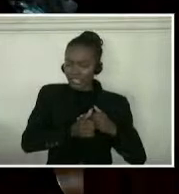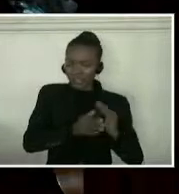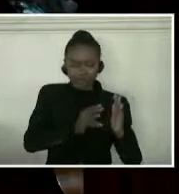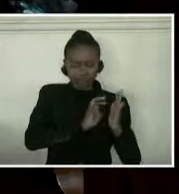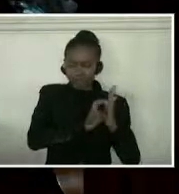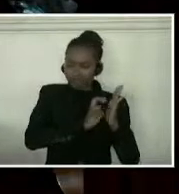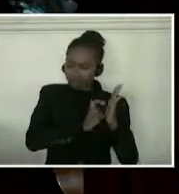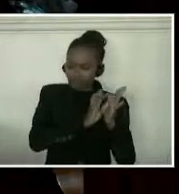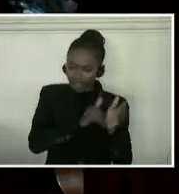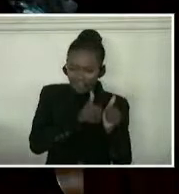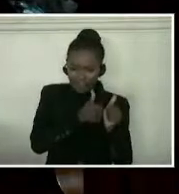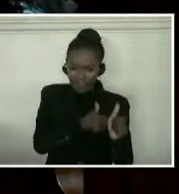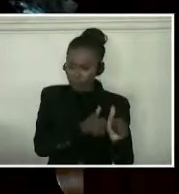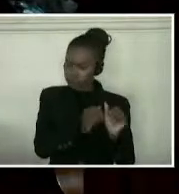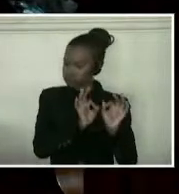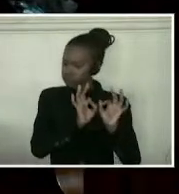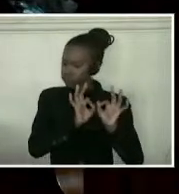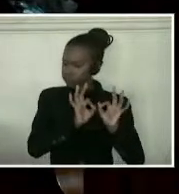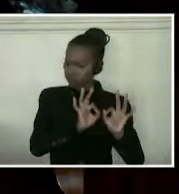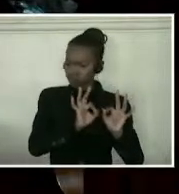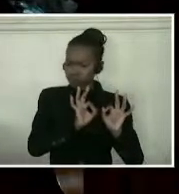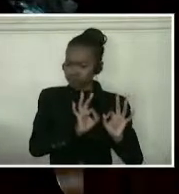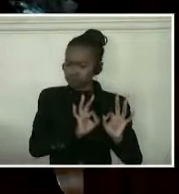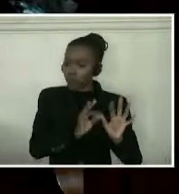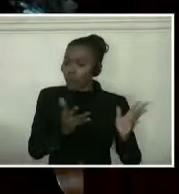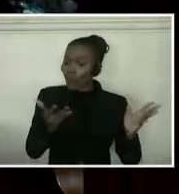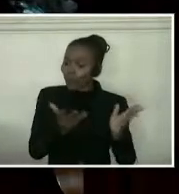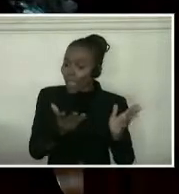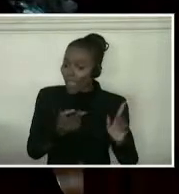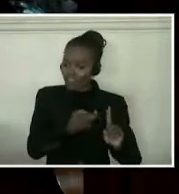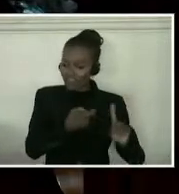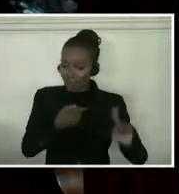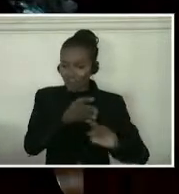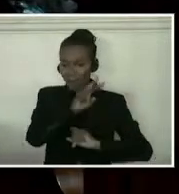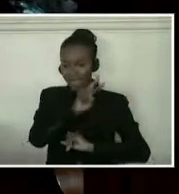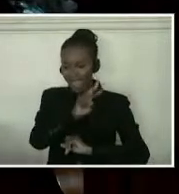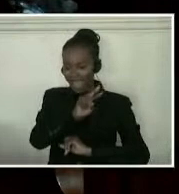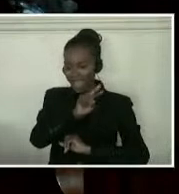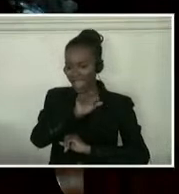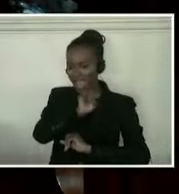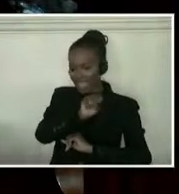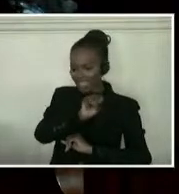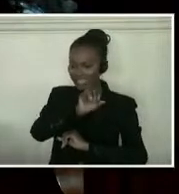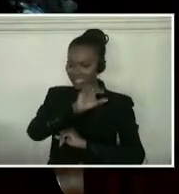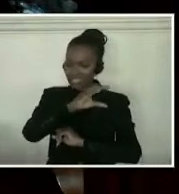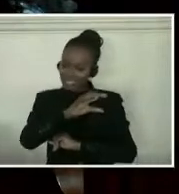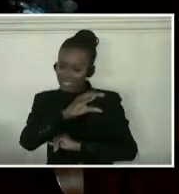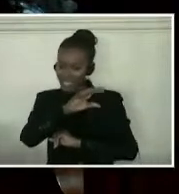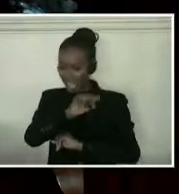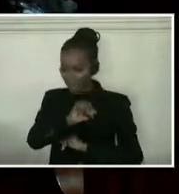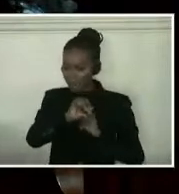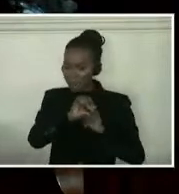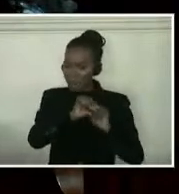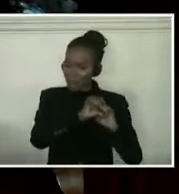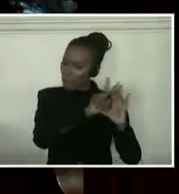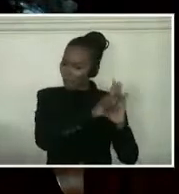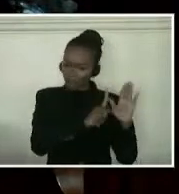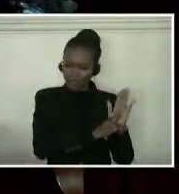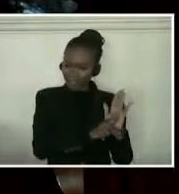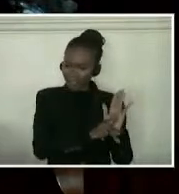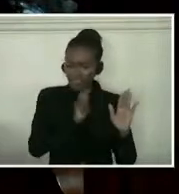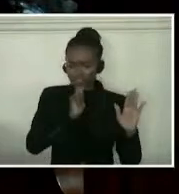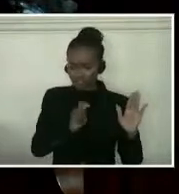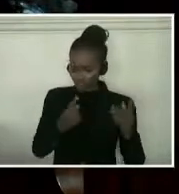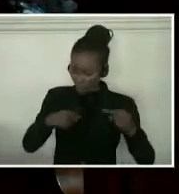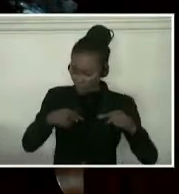followed in terms of the scm policies so we cannot be guided by your views and what you think